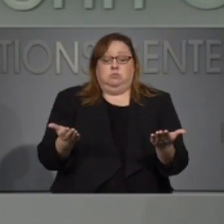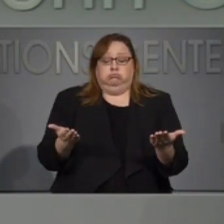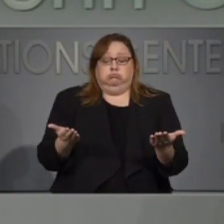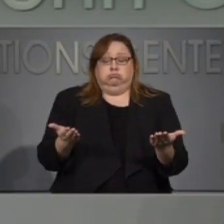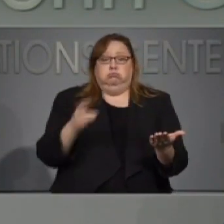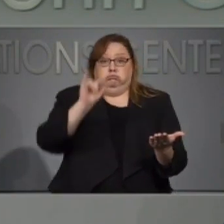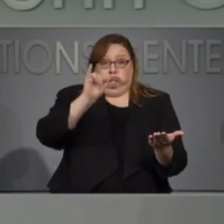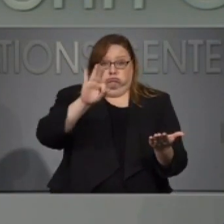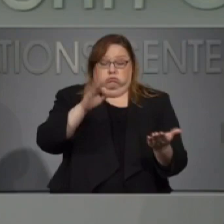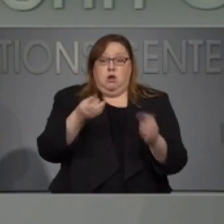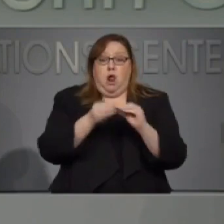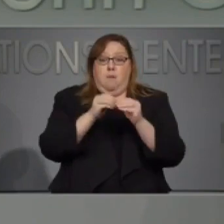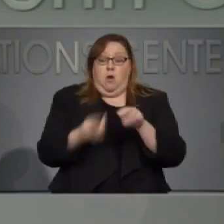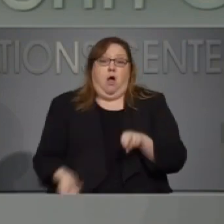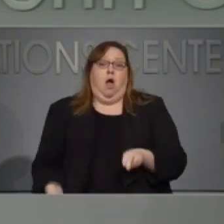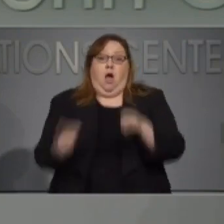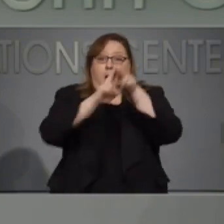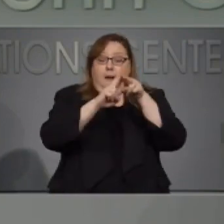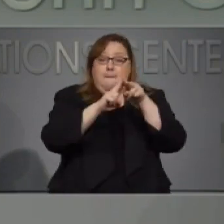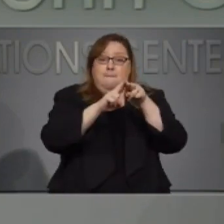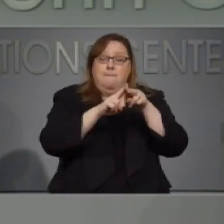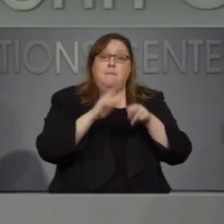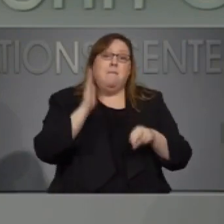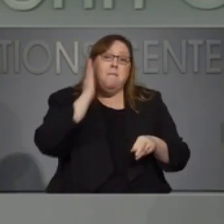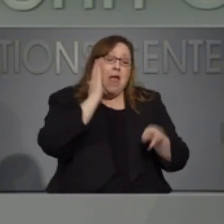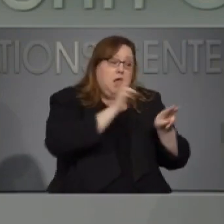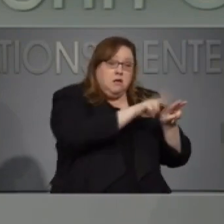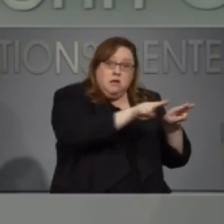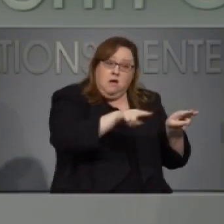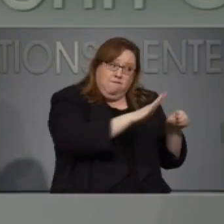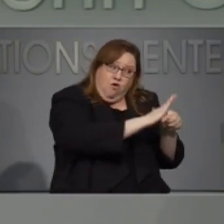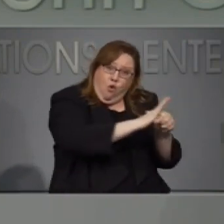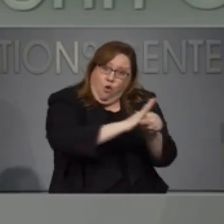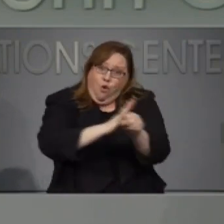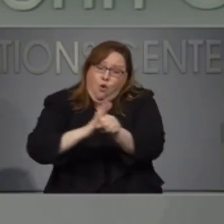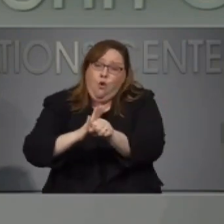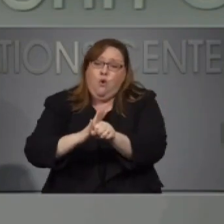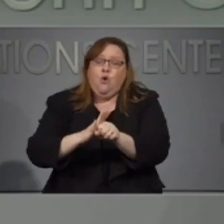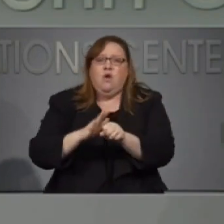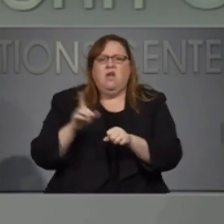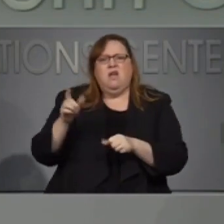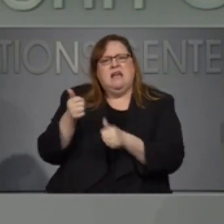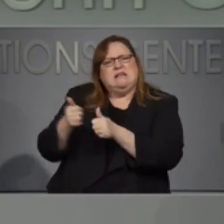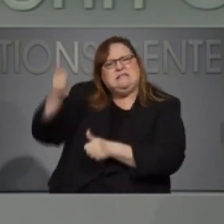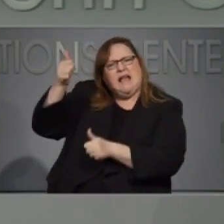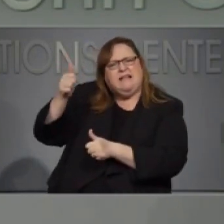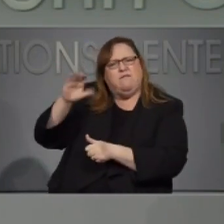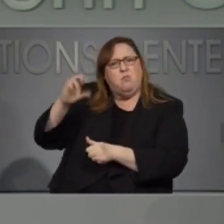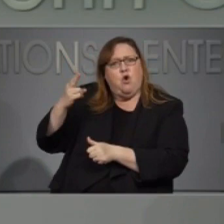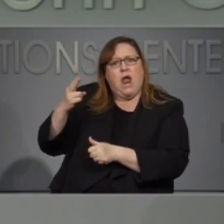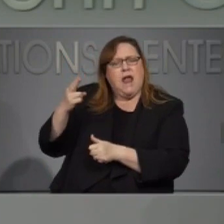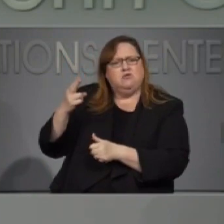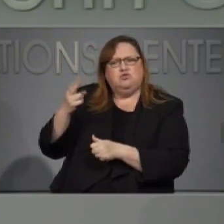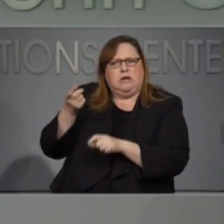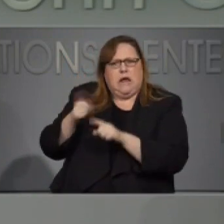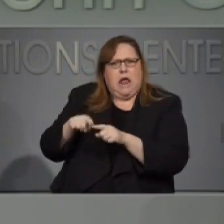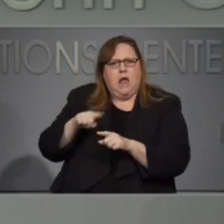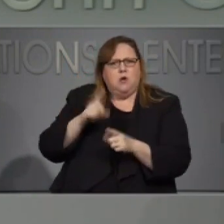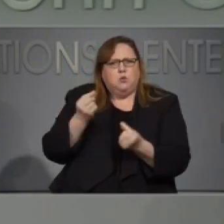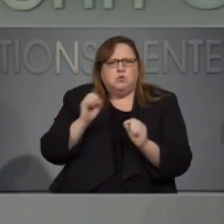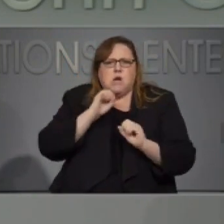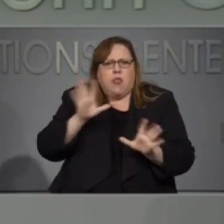in beds, then the authority of the executive branch is taken away to be able